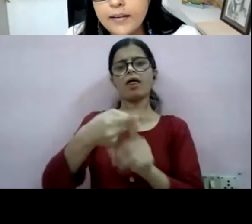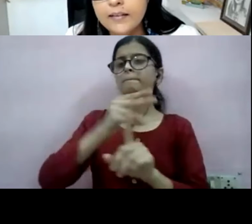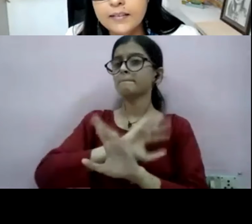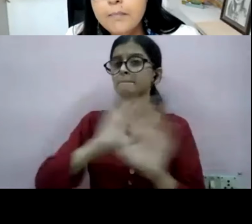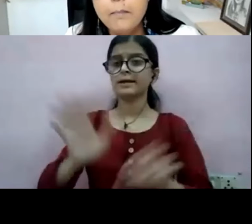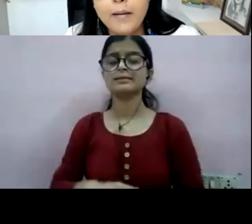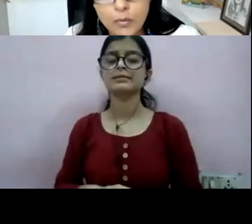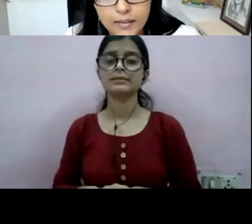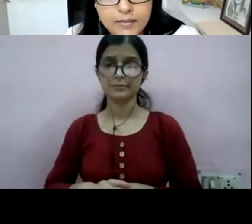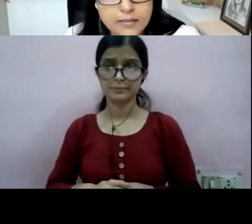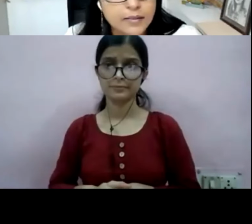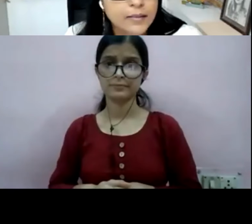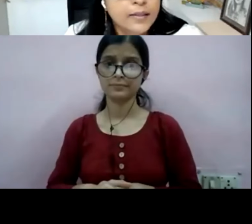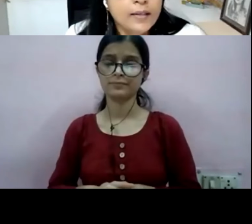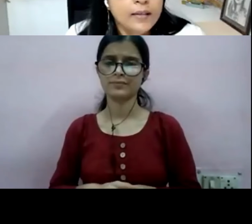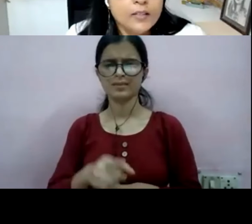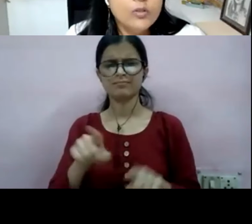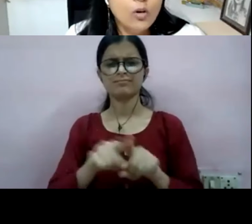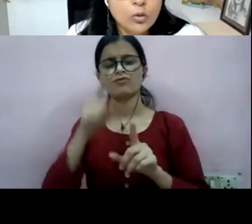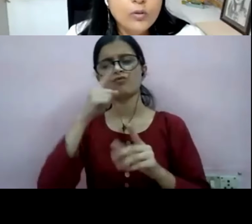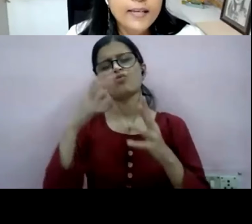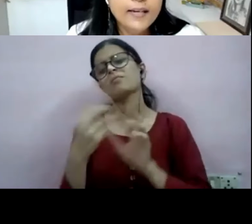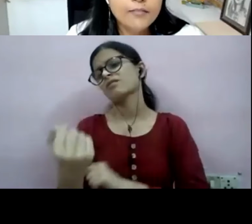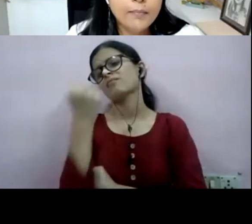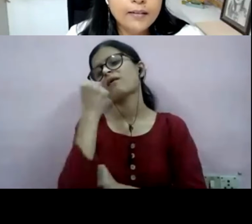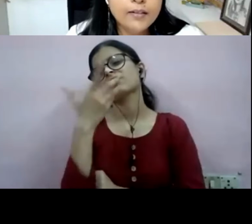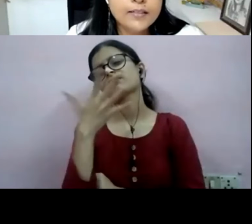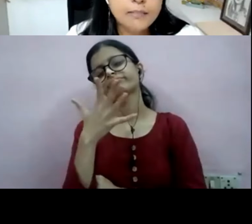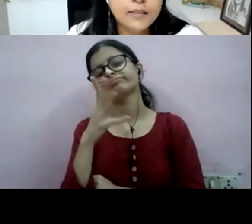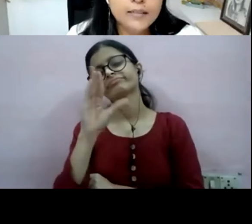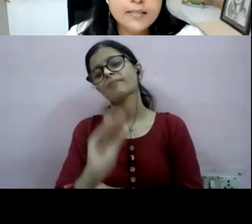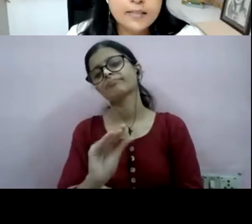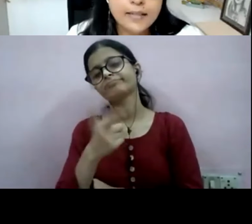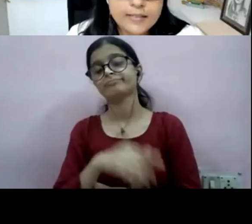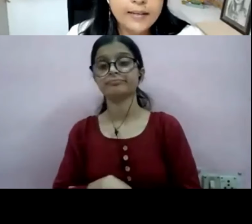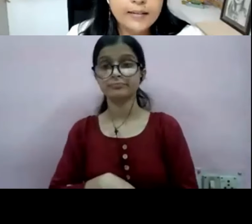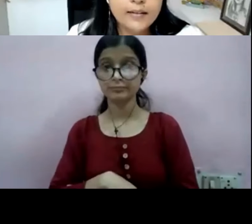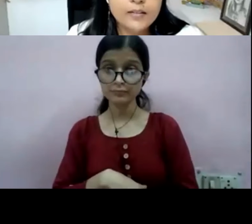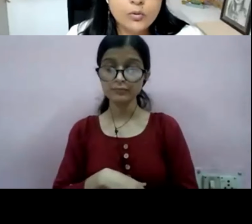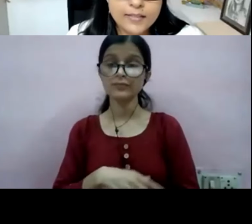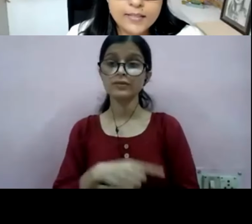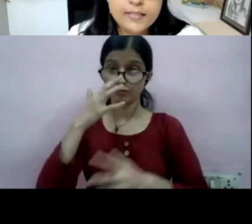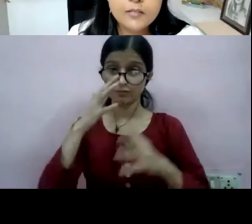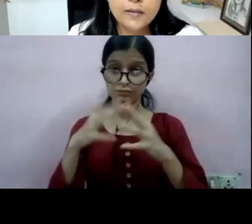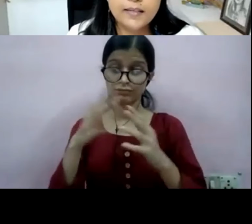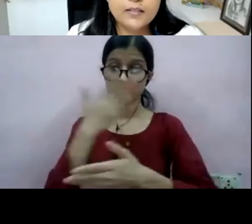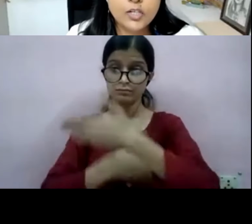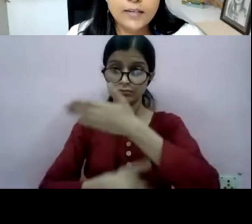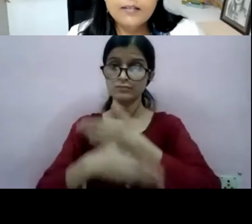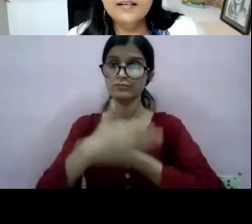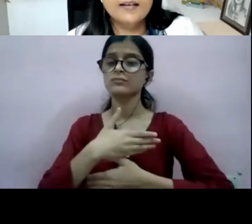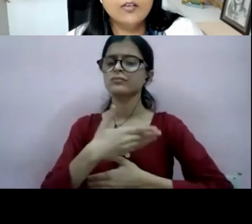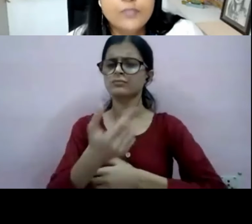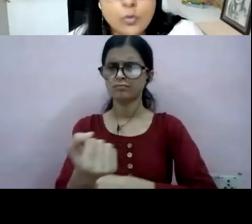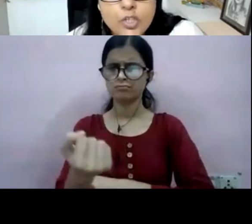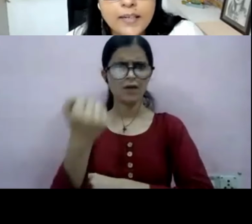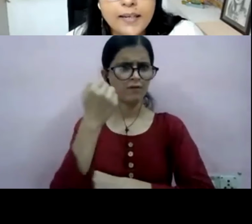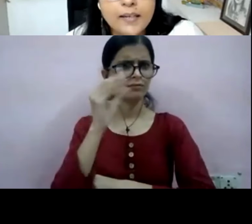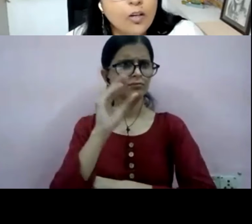actually render them powerless. So not only are women with disabilities less likely to resist, but their general lack of